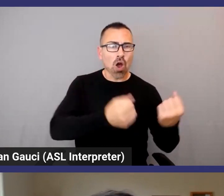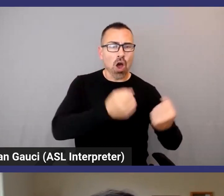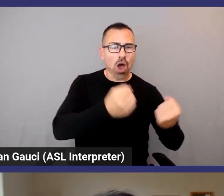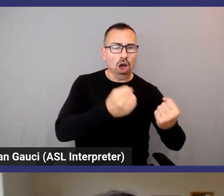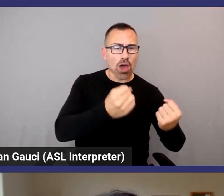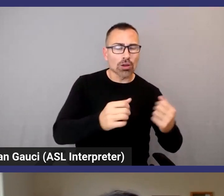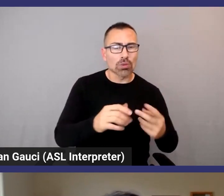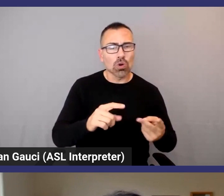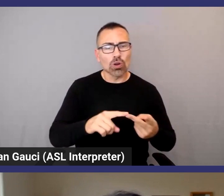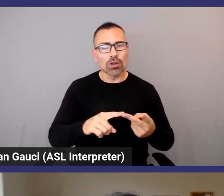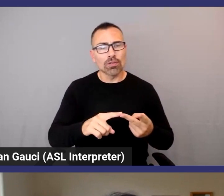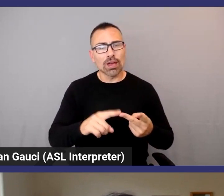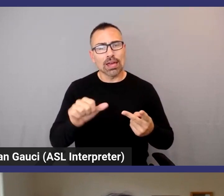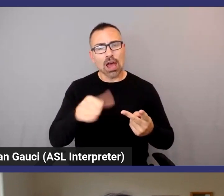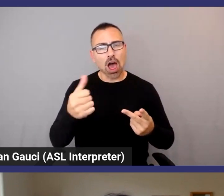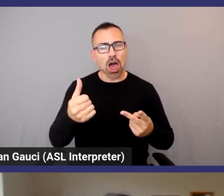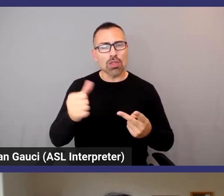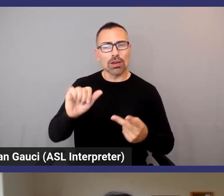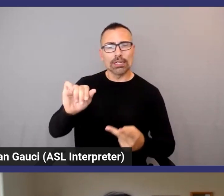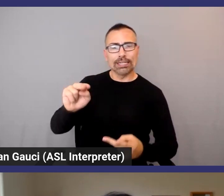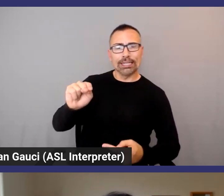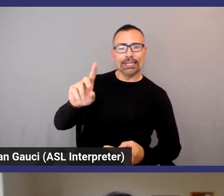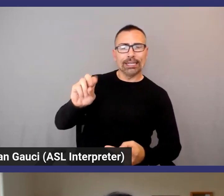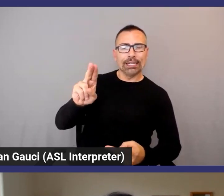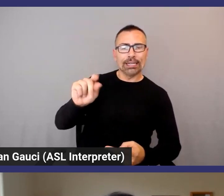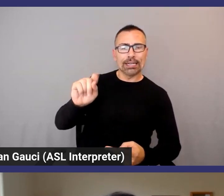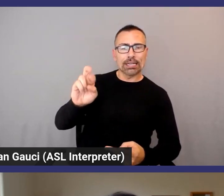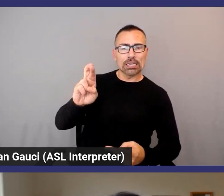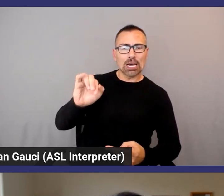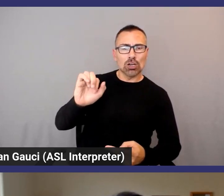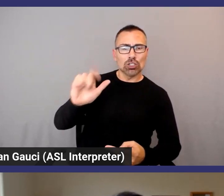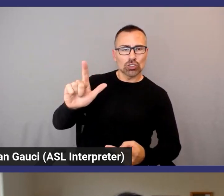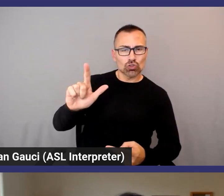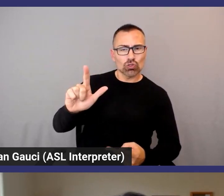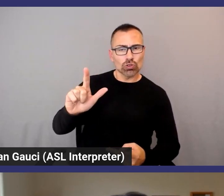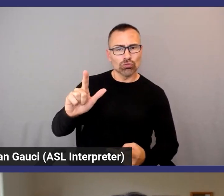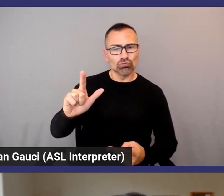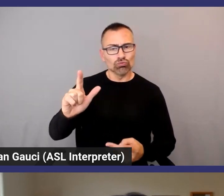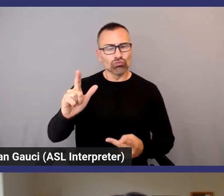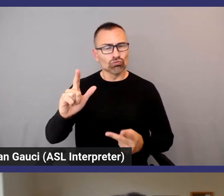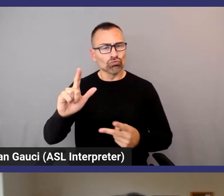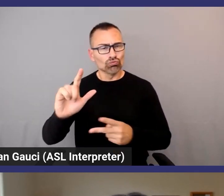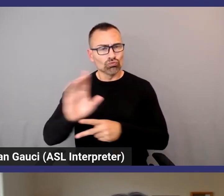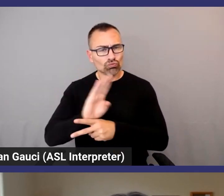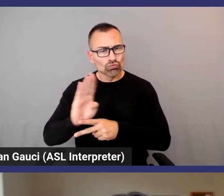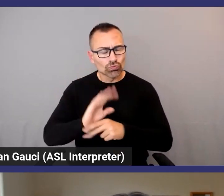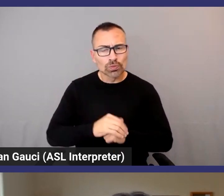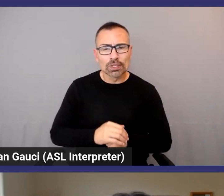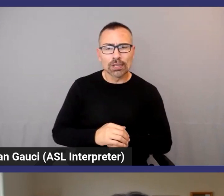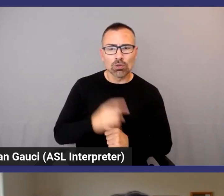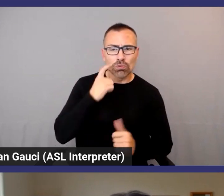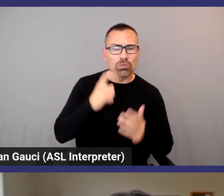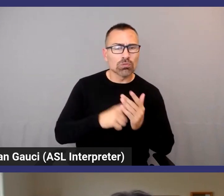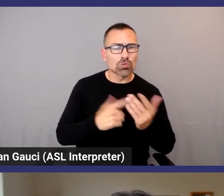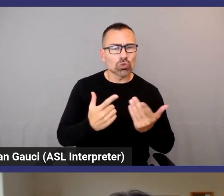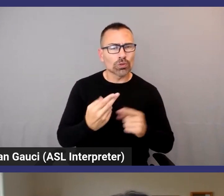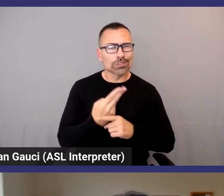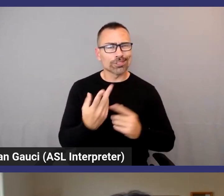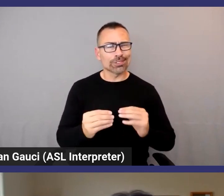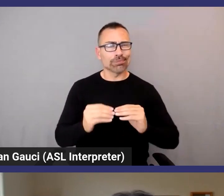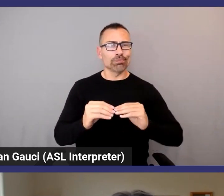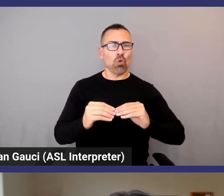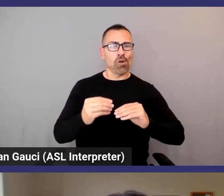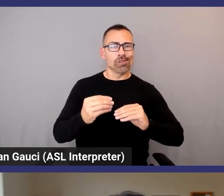and different industrial segments, right? You'll see that like now they are using more and more advanced techniques